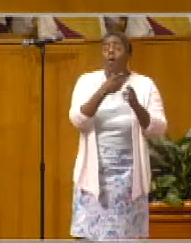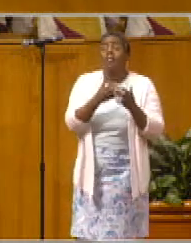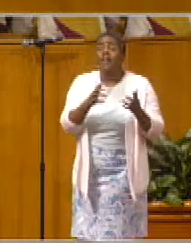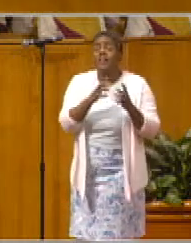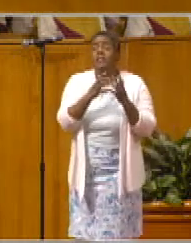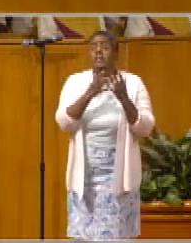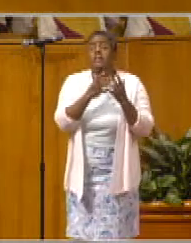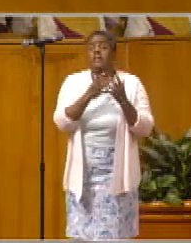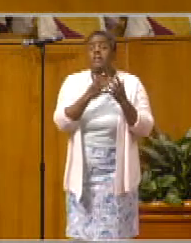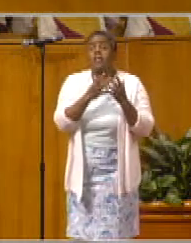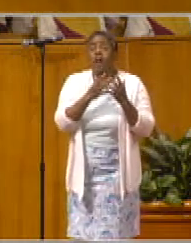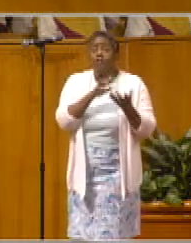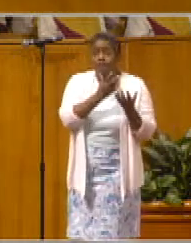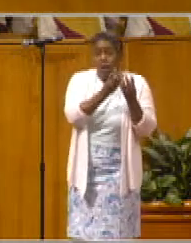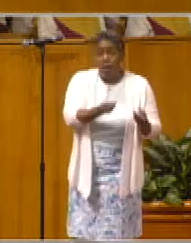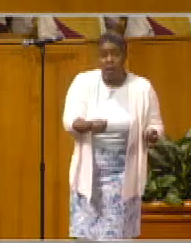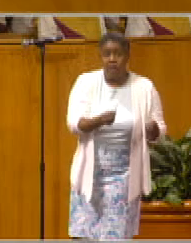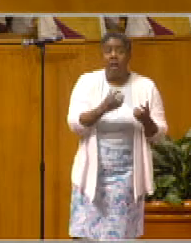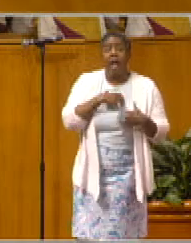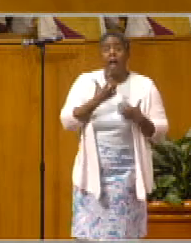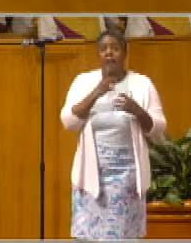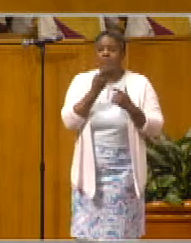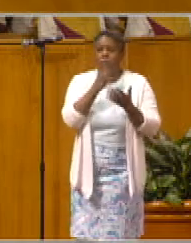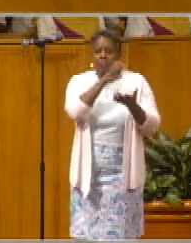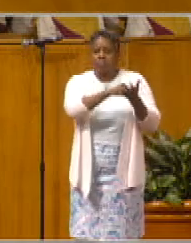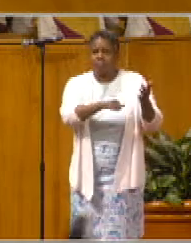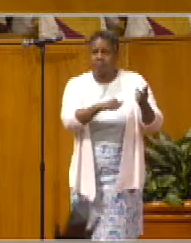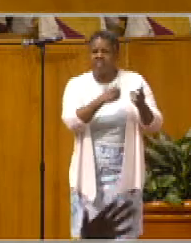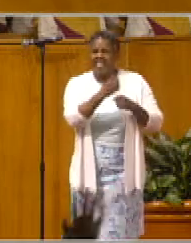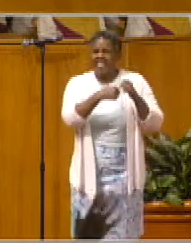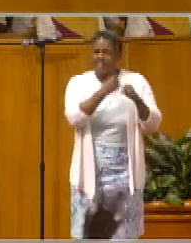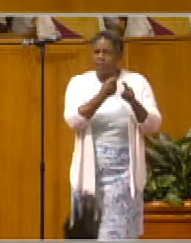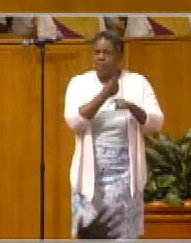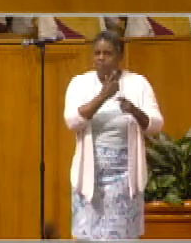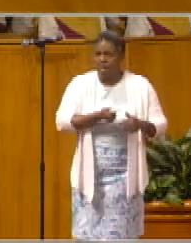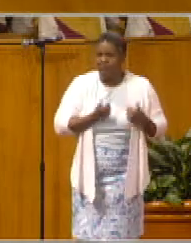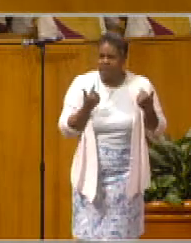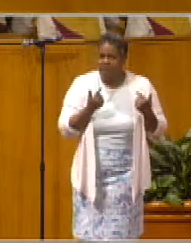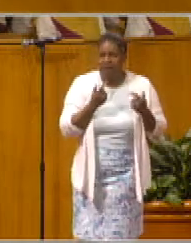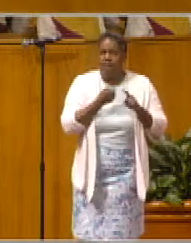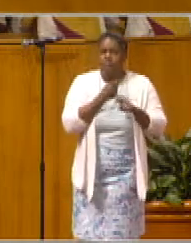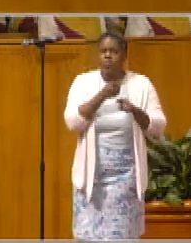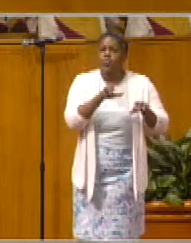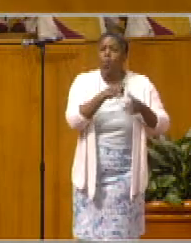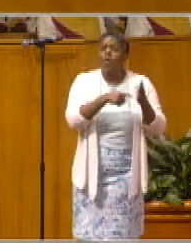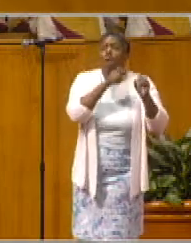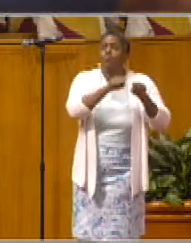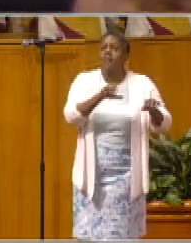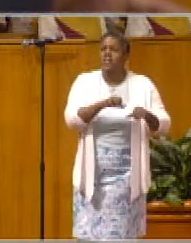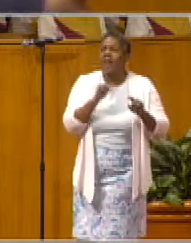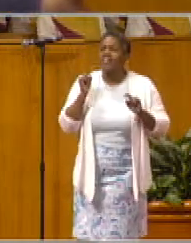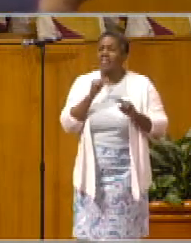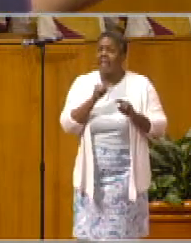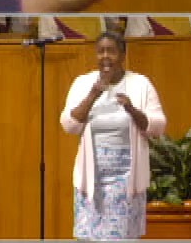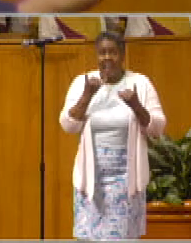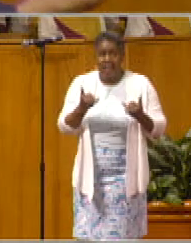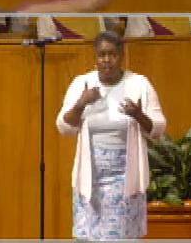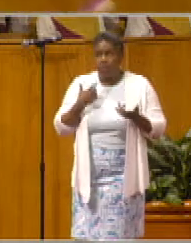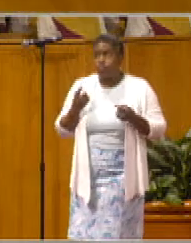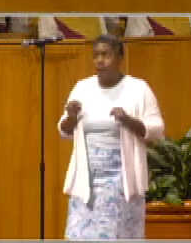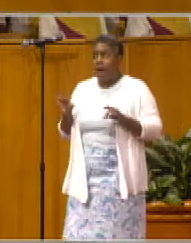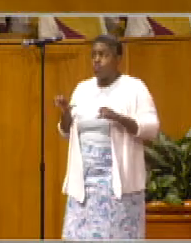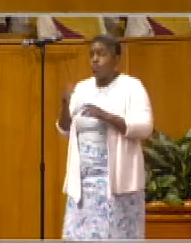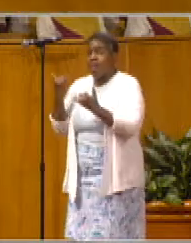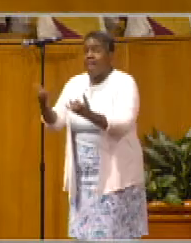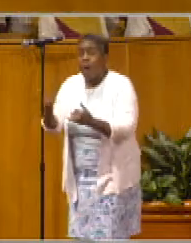apart, you get mad that somebody took years of your life from you doing what you could have done then, and now you got to try to do